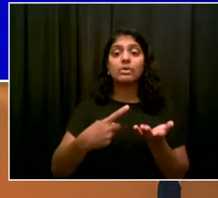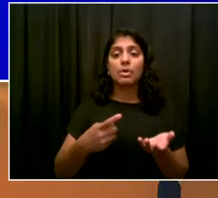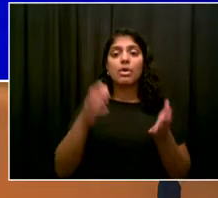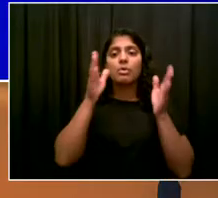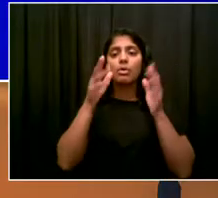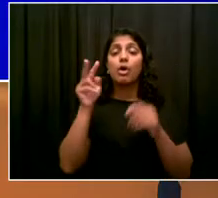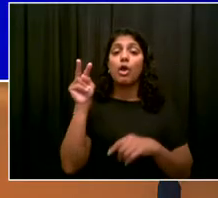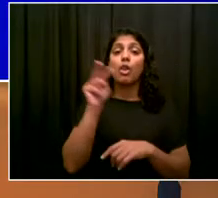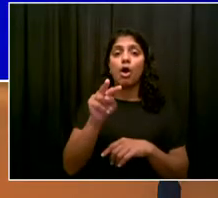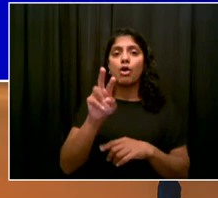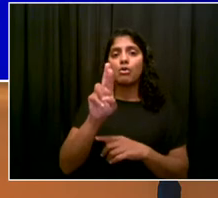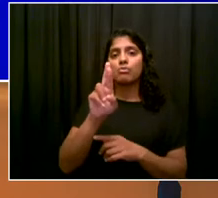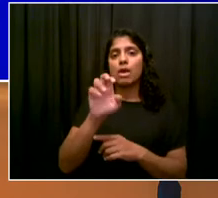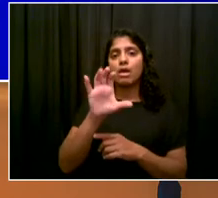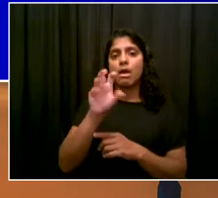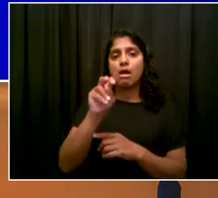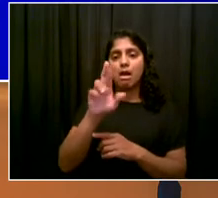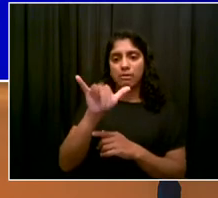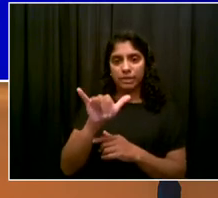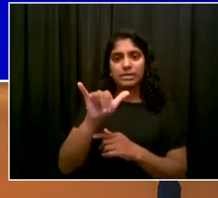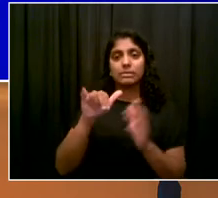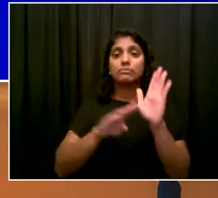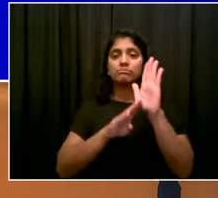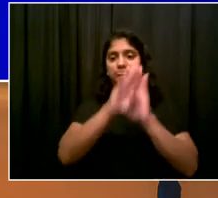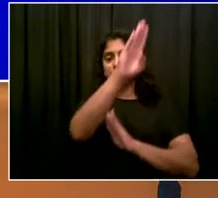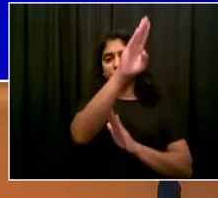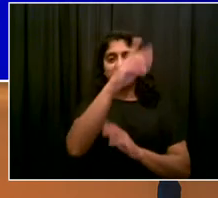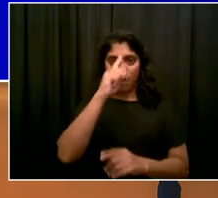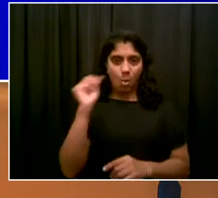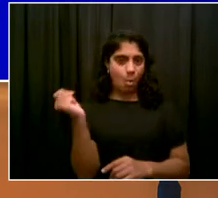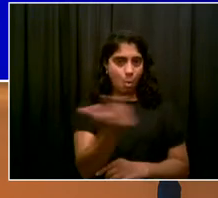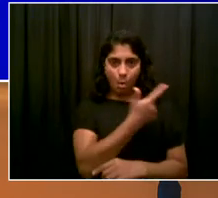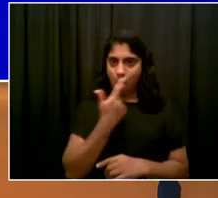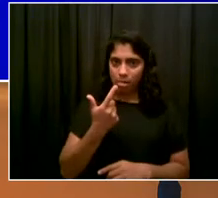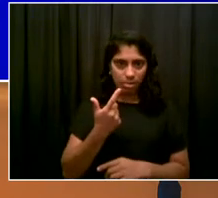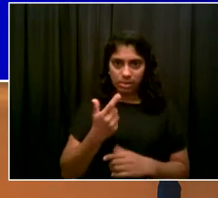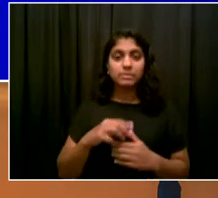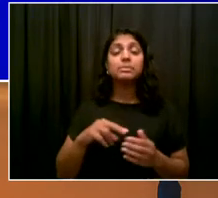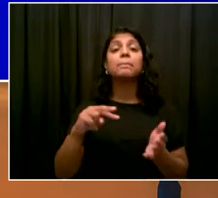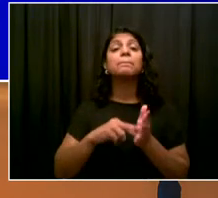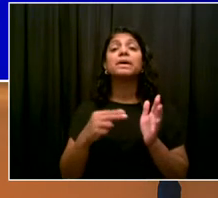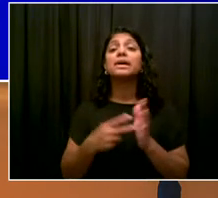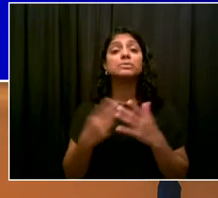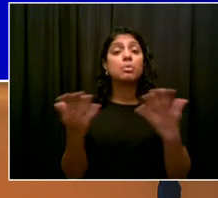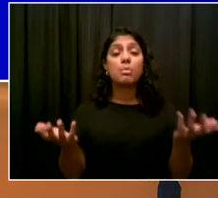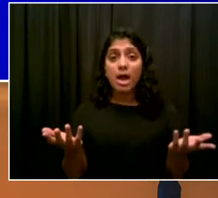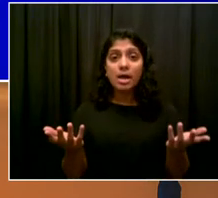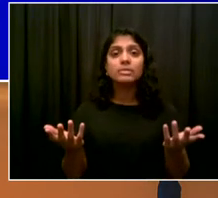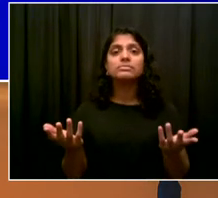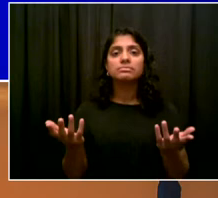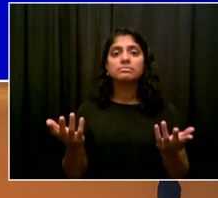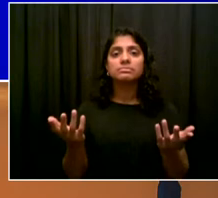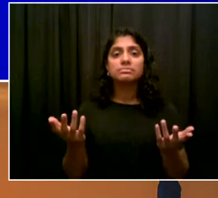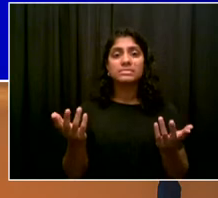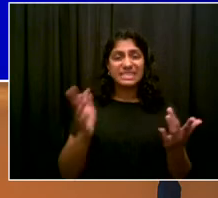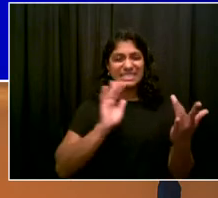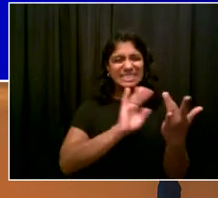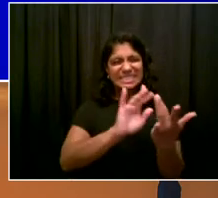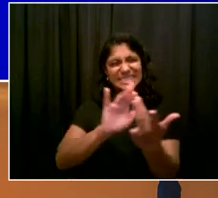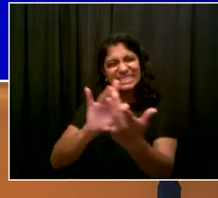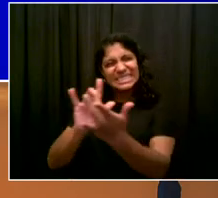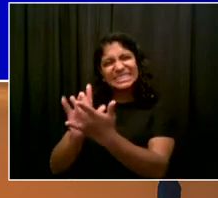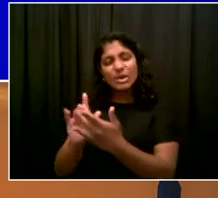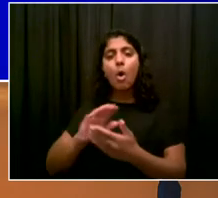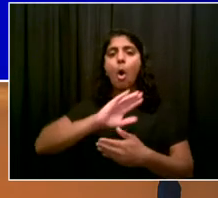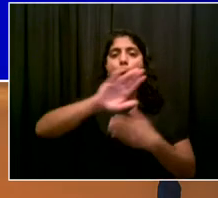us means reaching every community, not just replacing the status quo, but coming back better, addressing